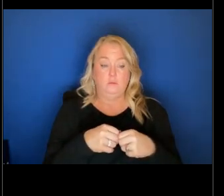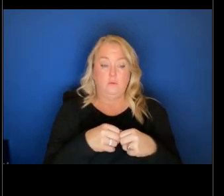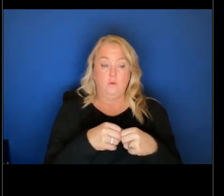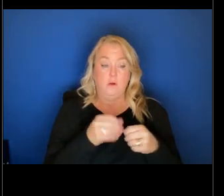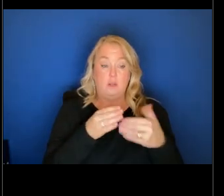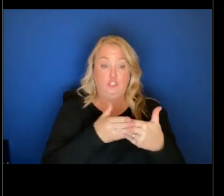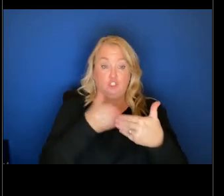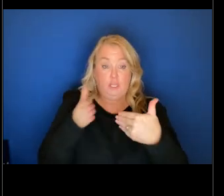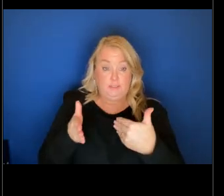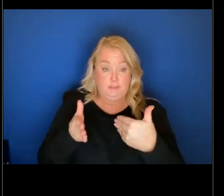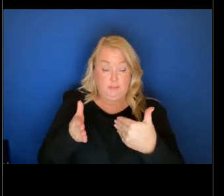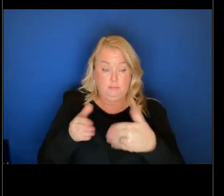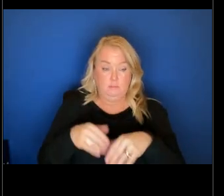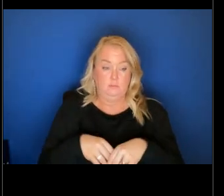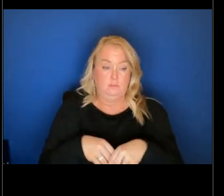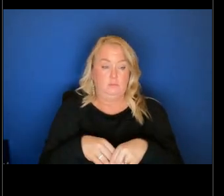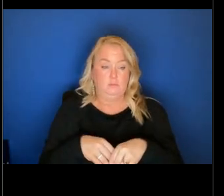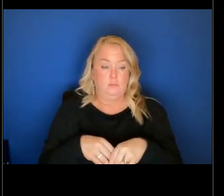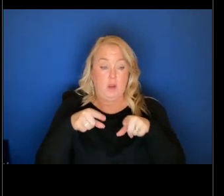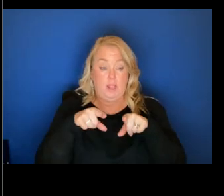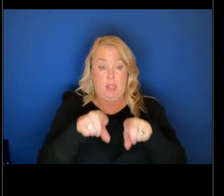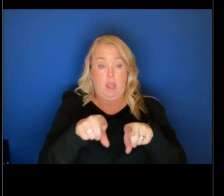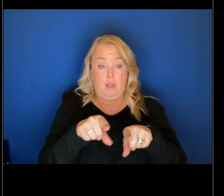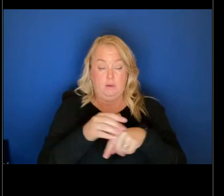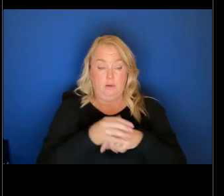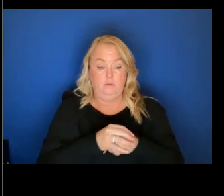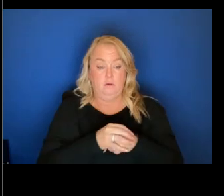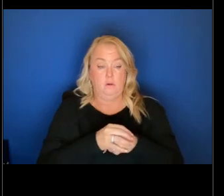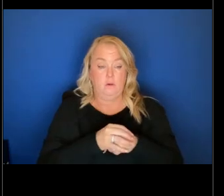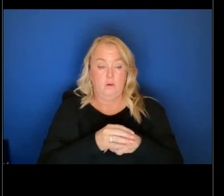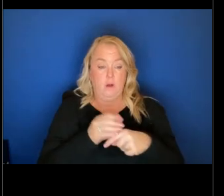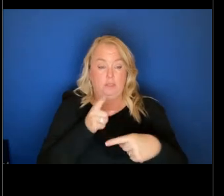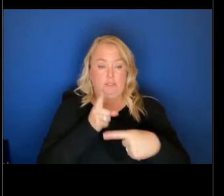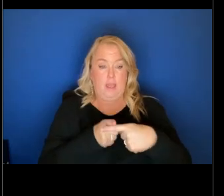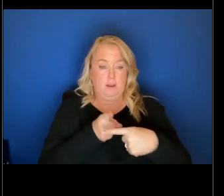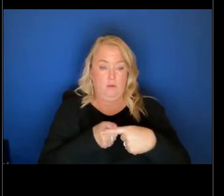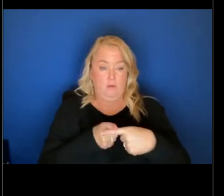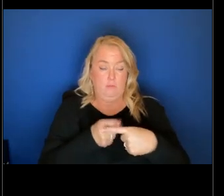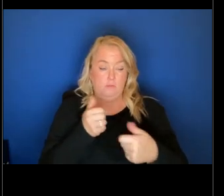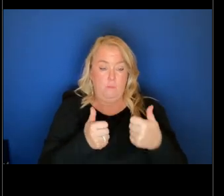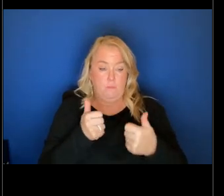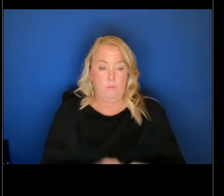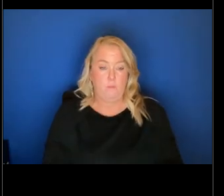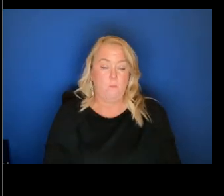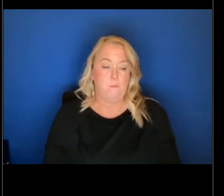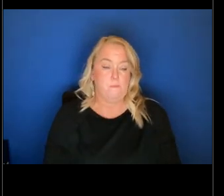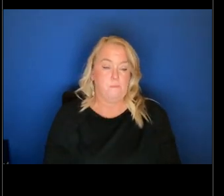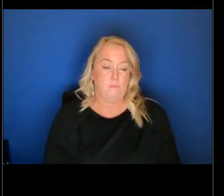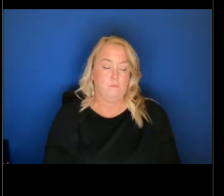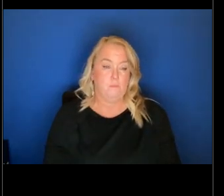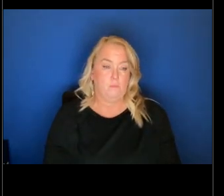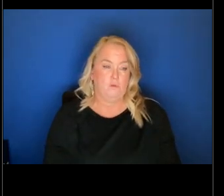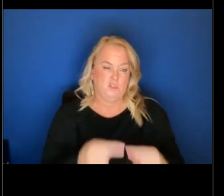that A, adjacent to, B, aligned with, or C, diagonal to?